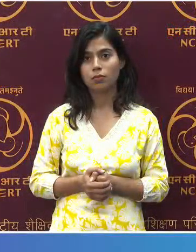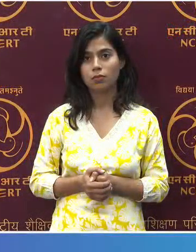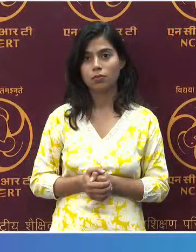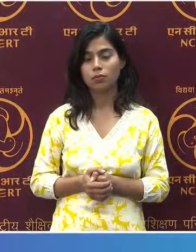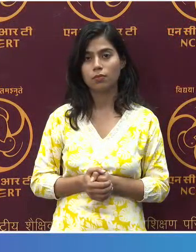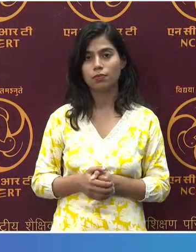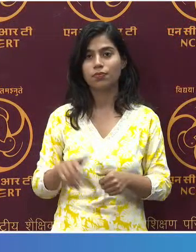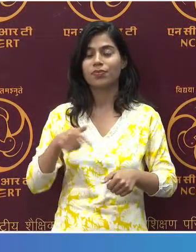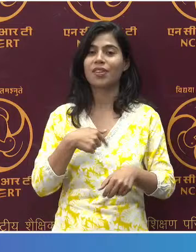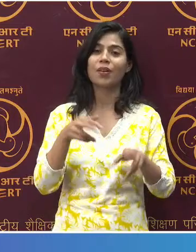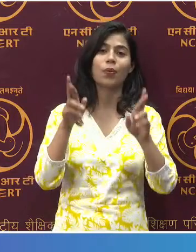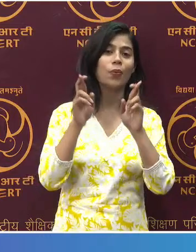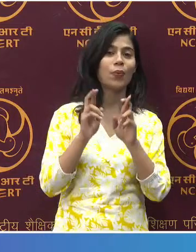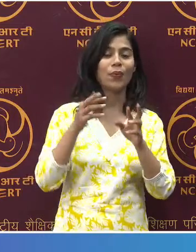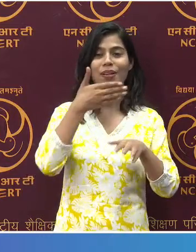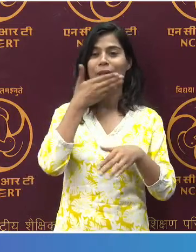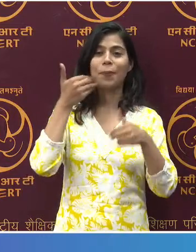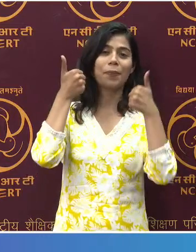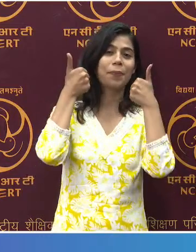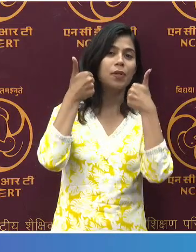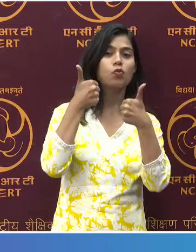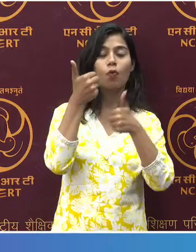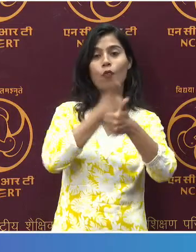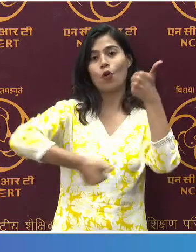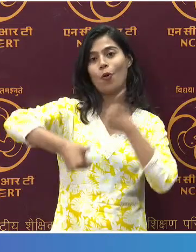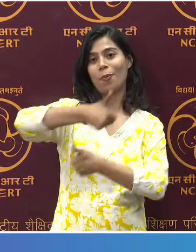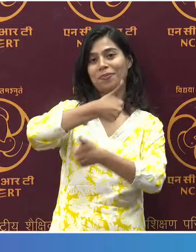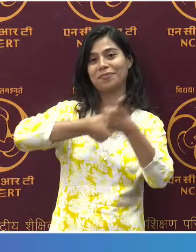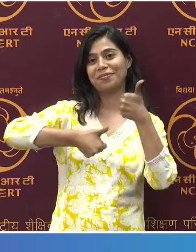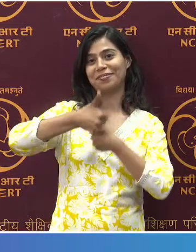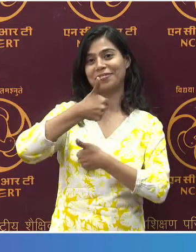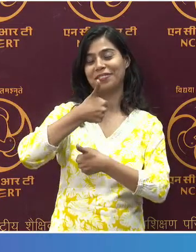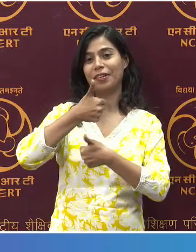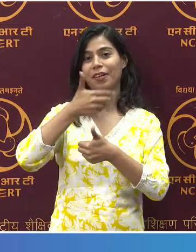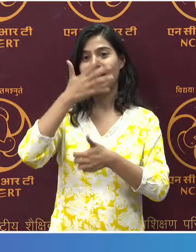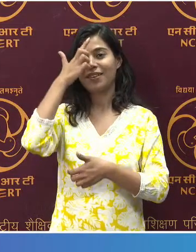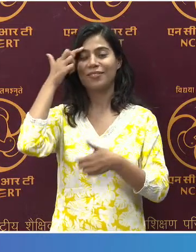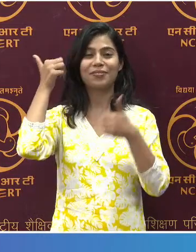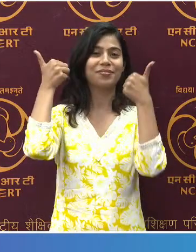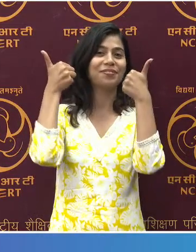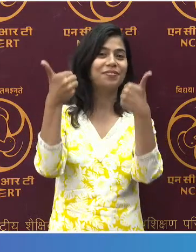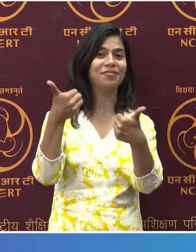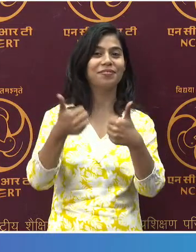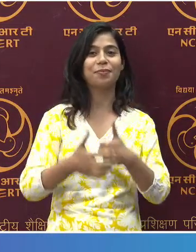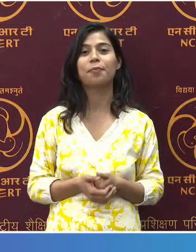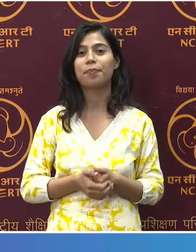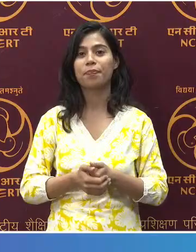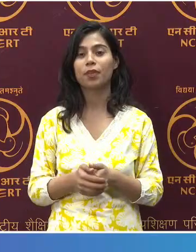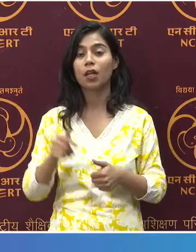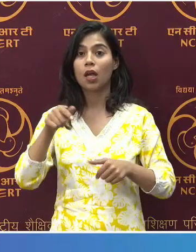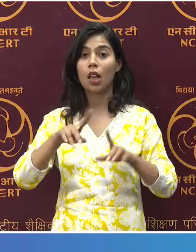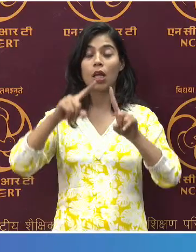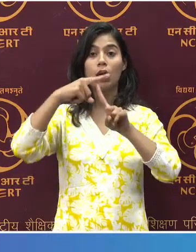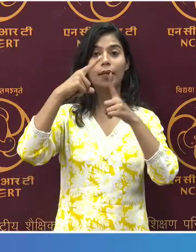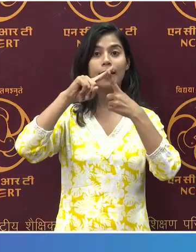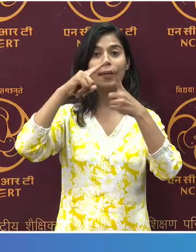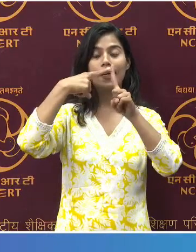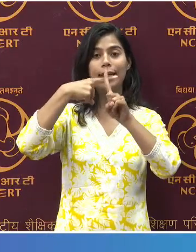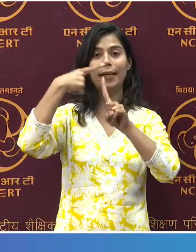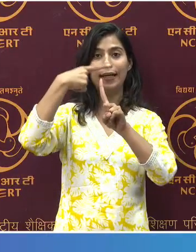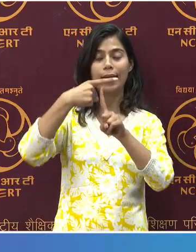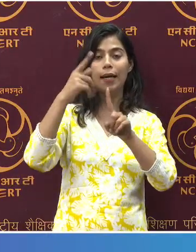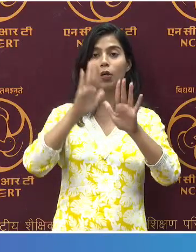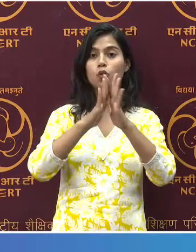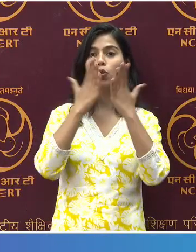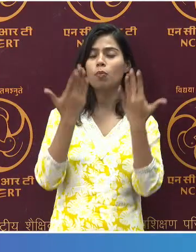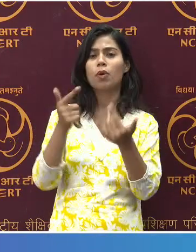We wish you all the very best for the competition, and I would also like to inform everybody out there that textbooks for grade 4 and 7 are